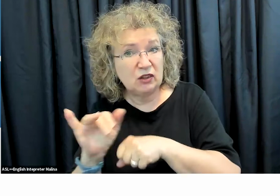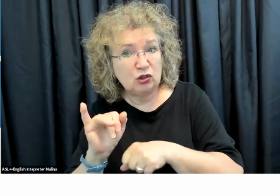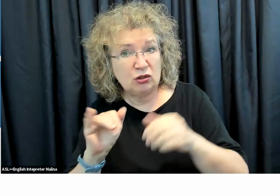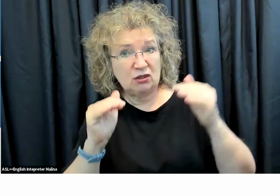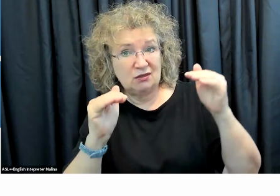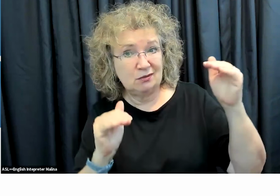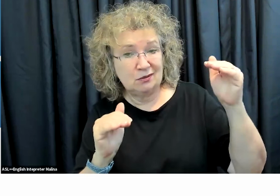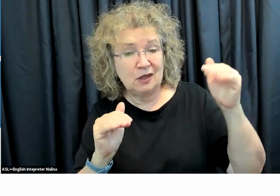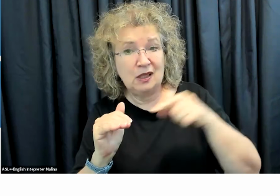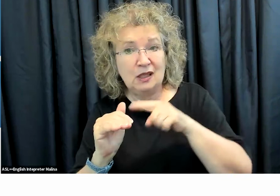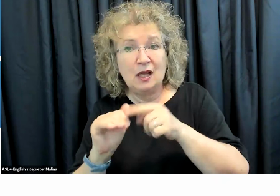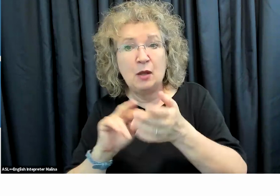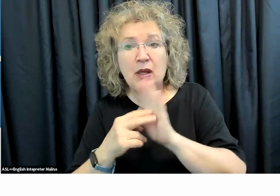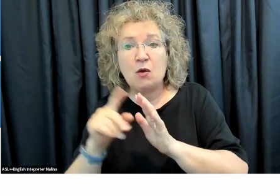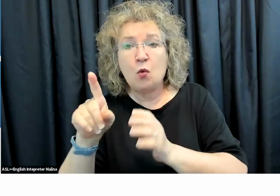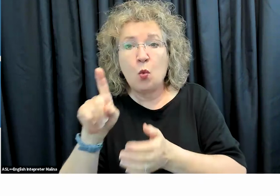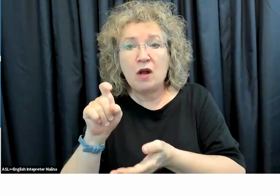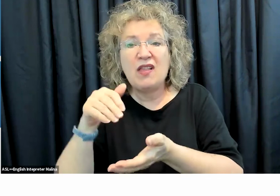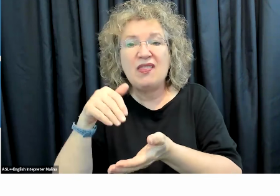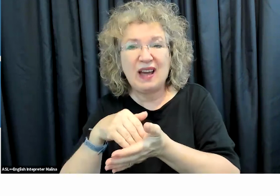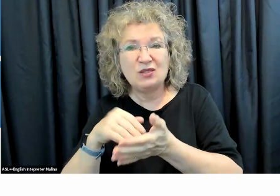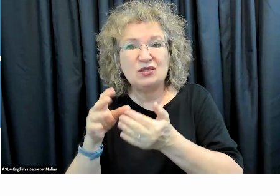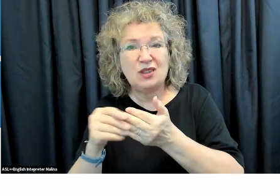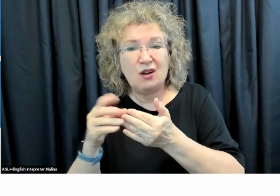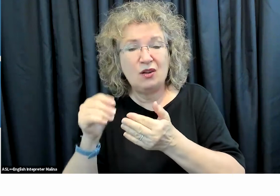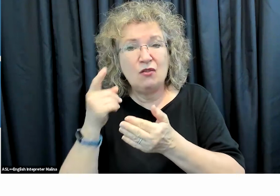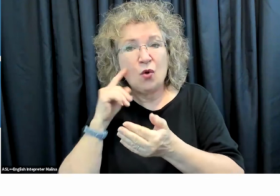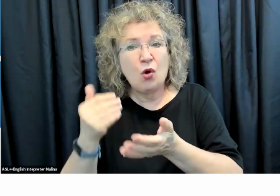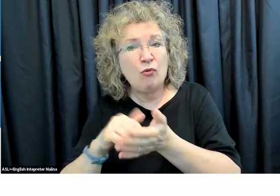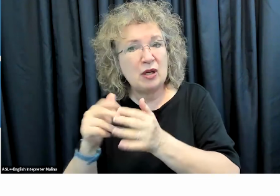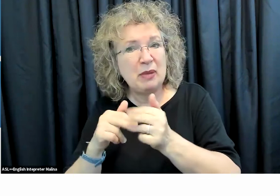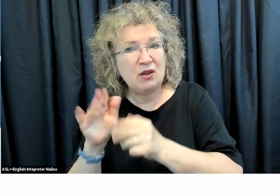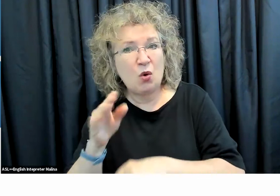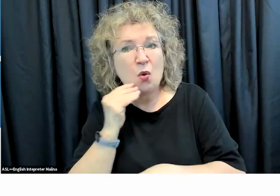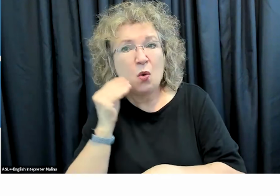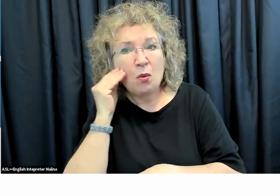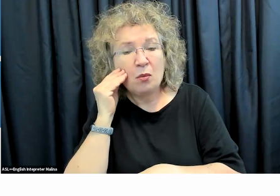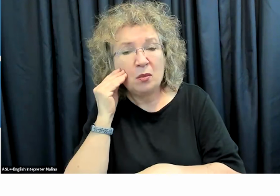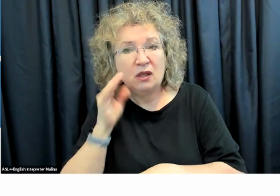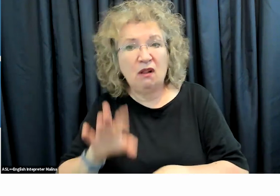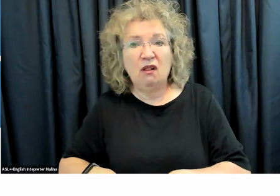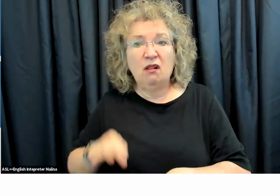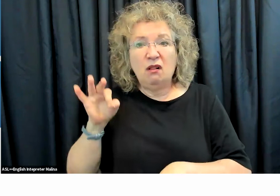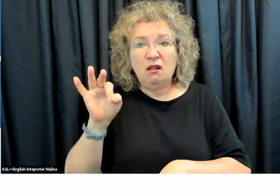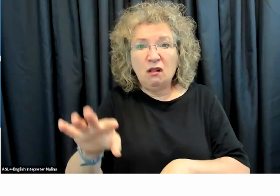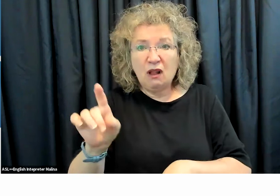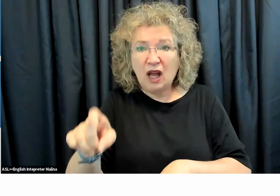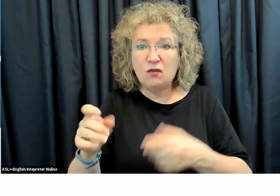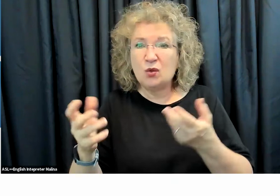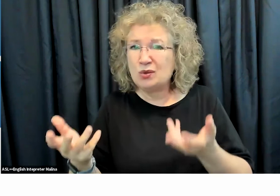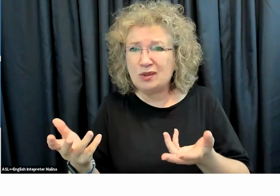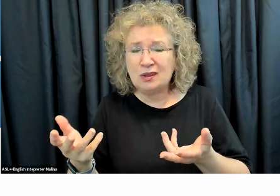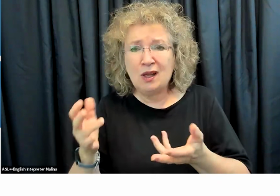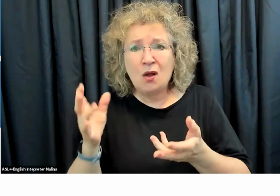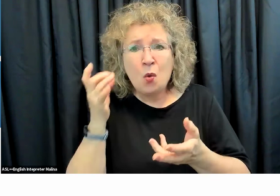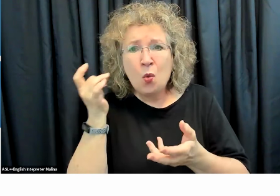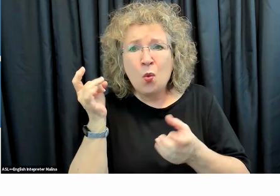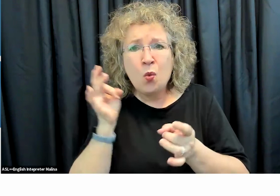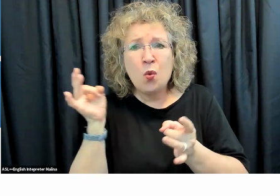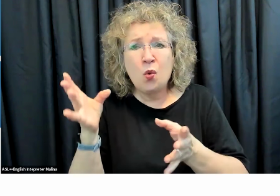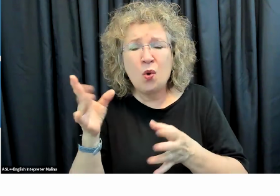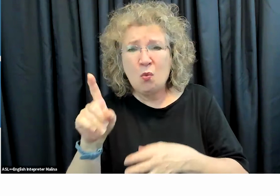be short $100,000 on your rebuild. And that's a significant amount of money. And how would